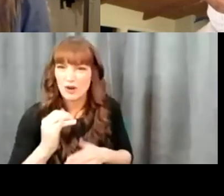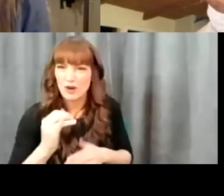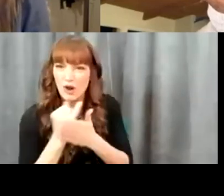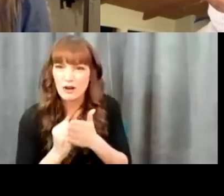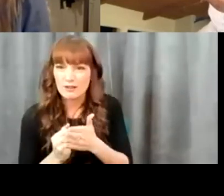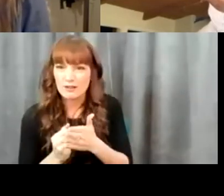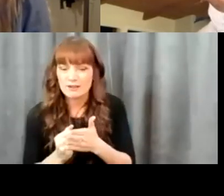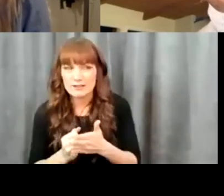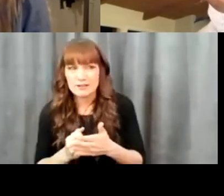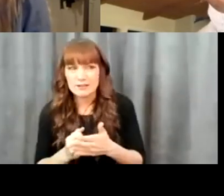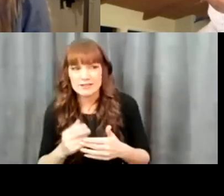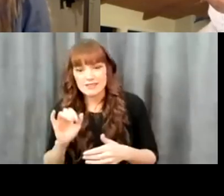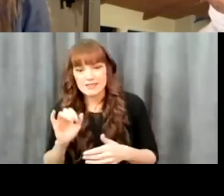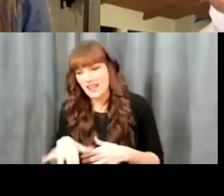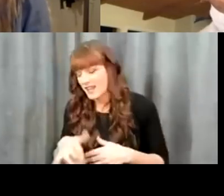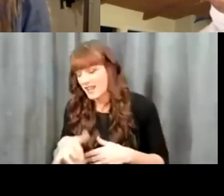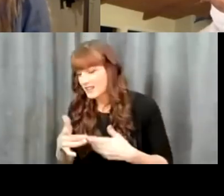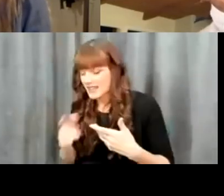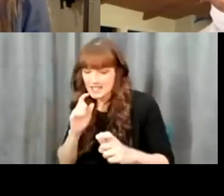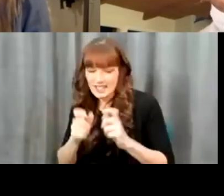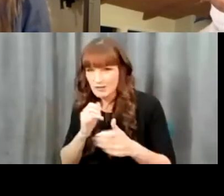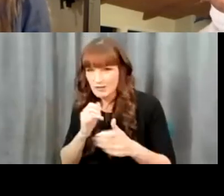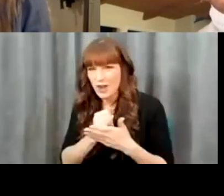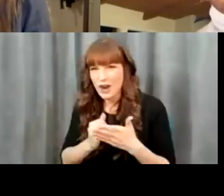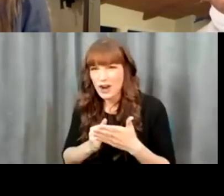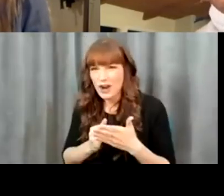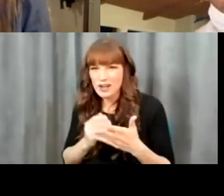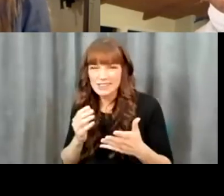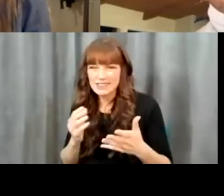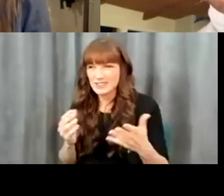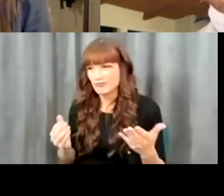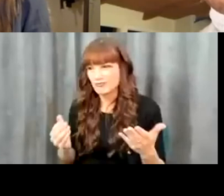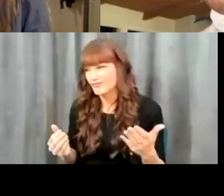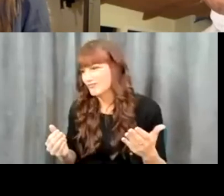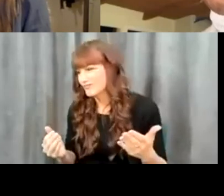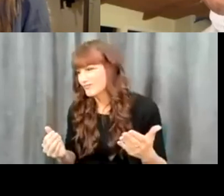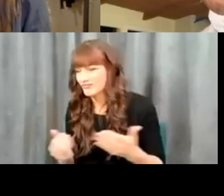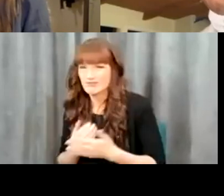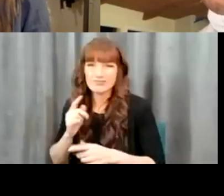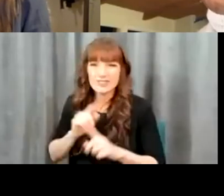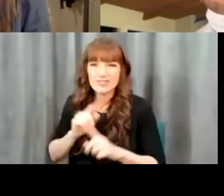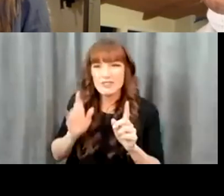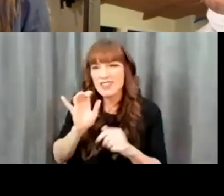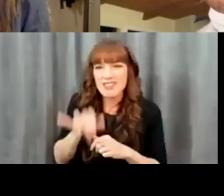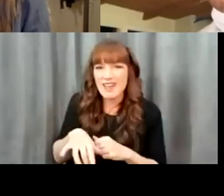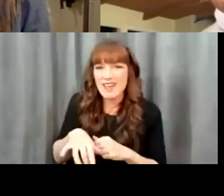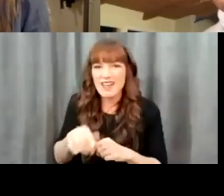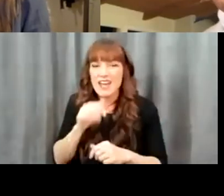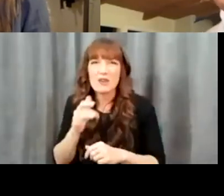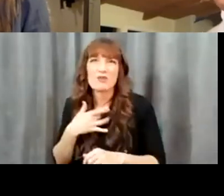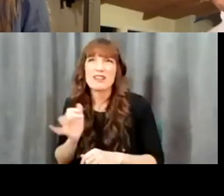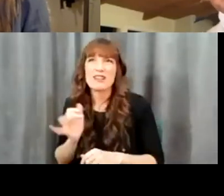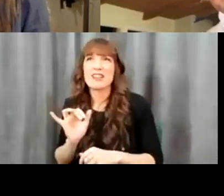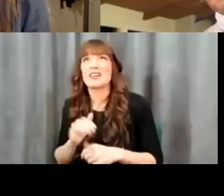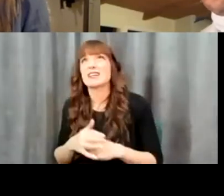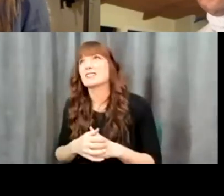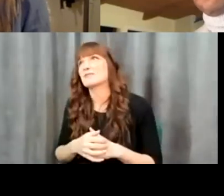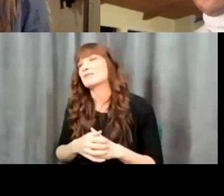is generally speaking more progressive than that, you know? And it's, so I don't feel like I have